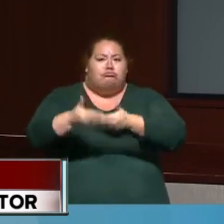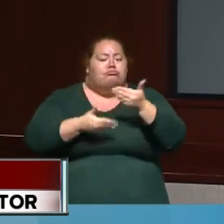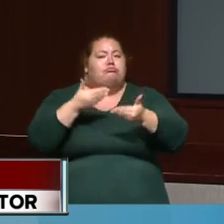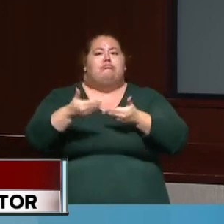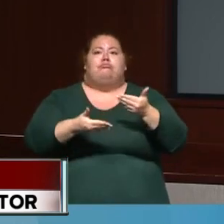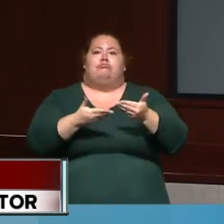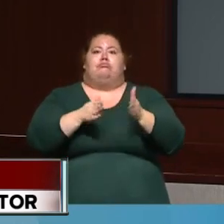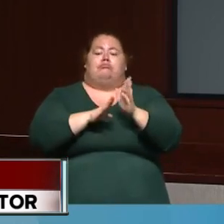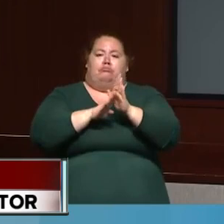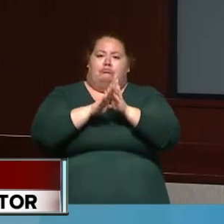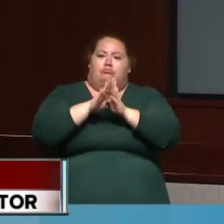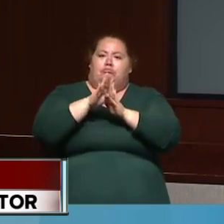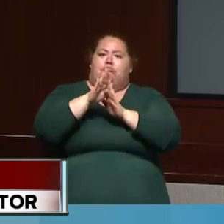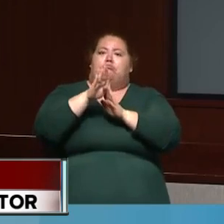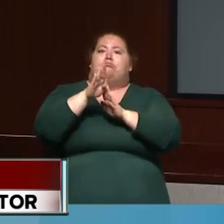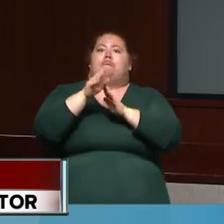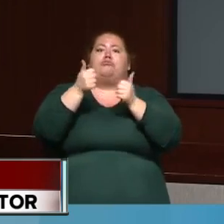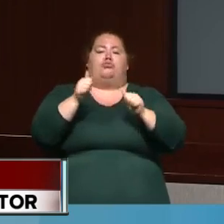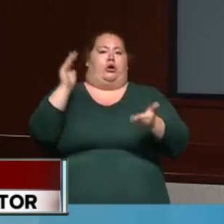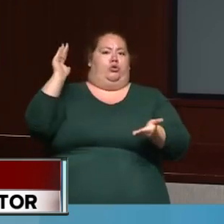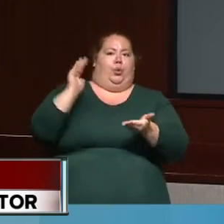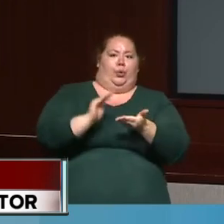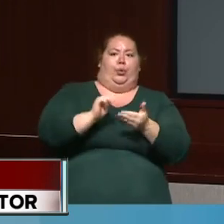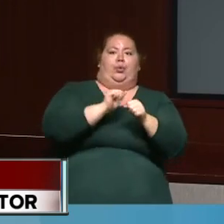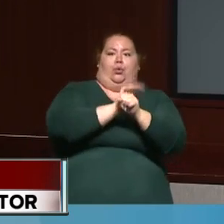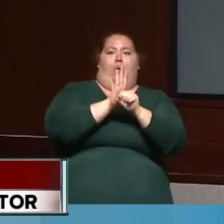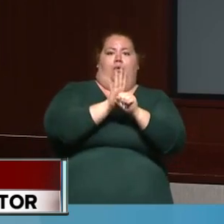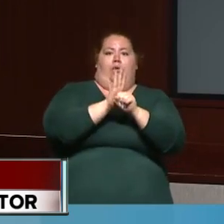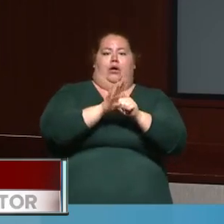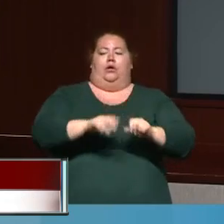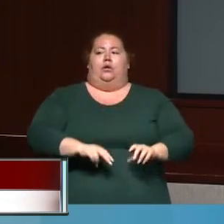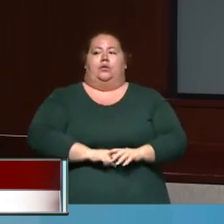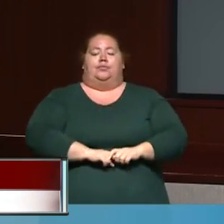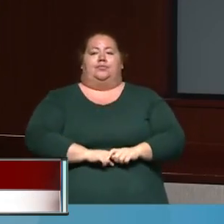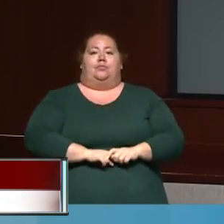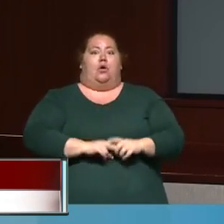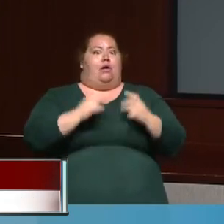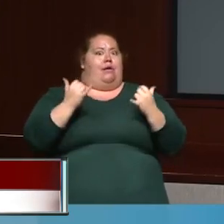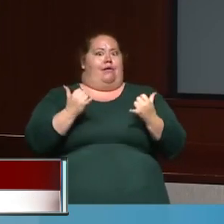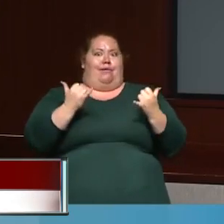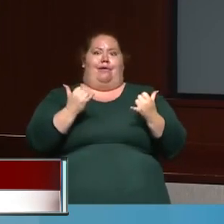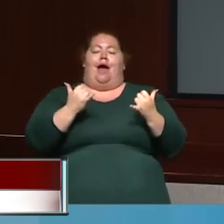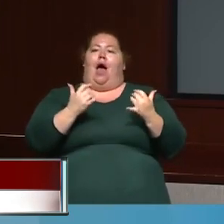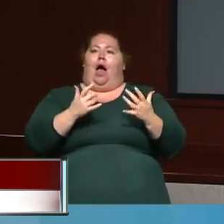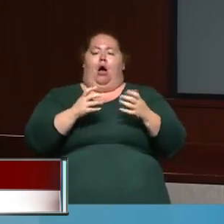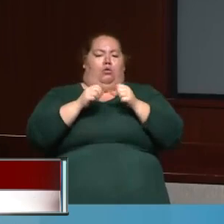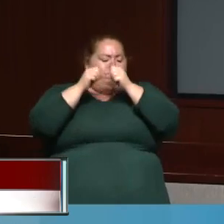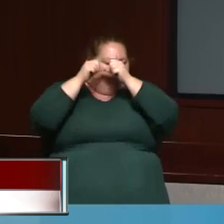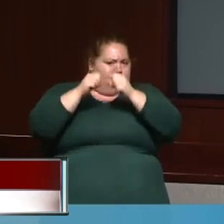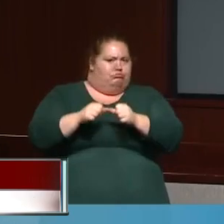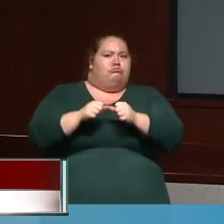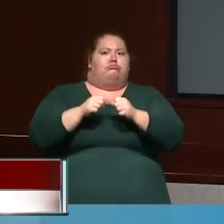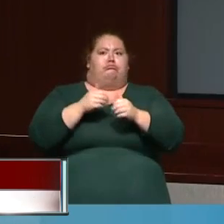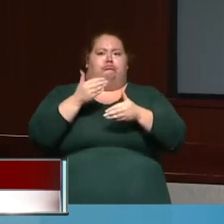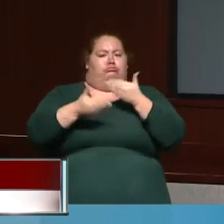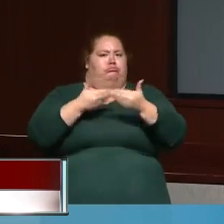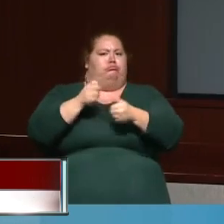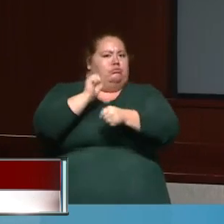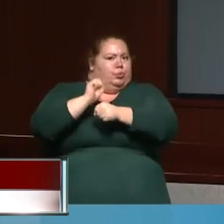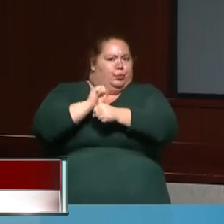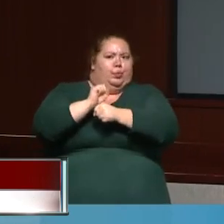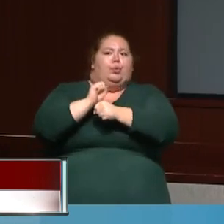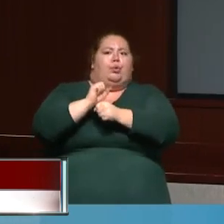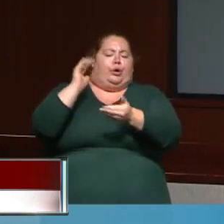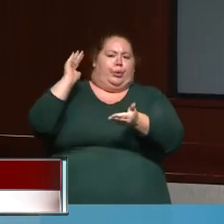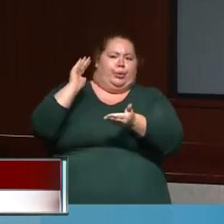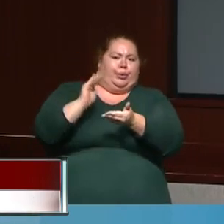in Kern County. However, now, more than ever, is the time to remain diligent in our efforts. We not only need to